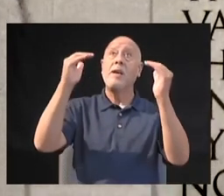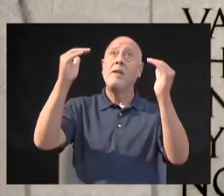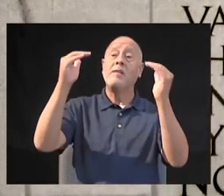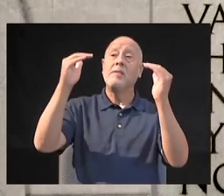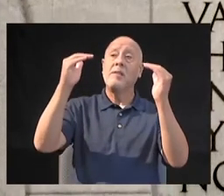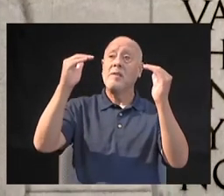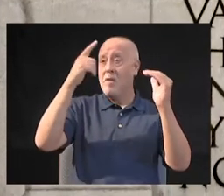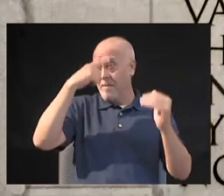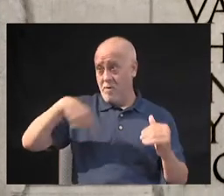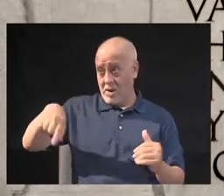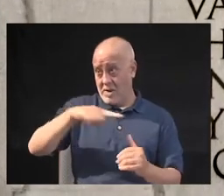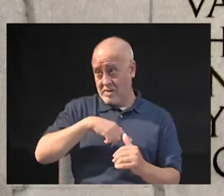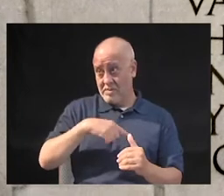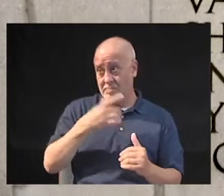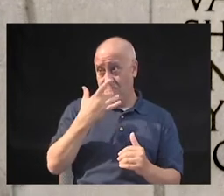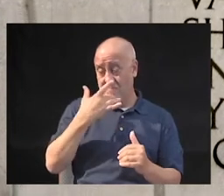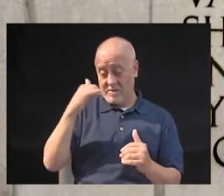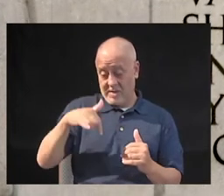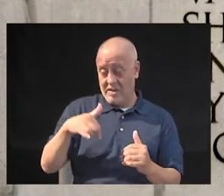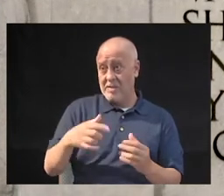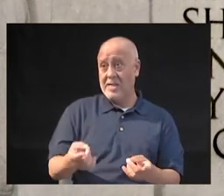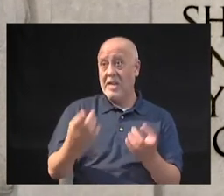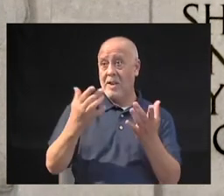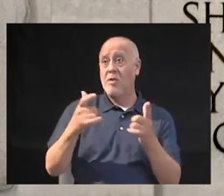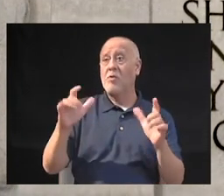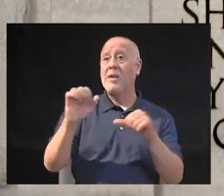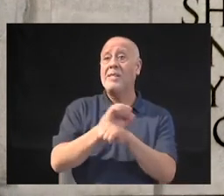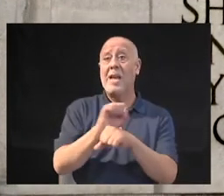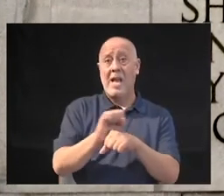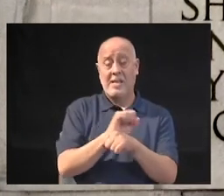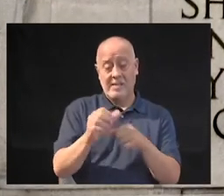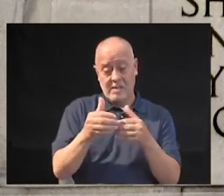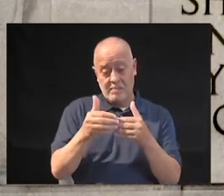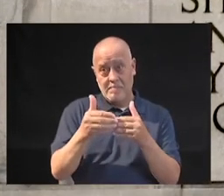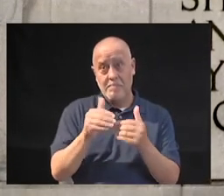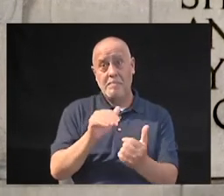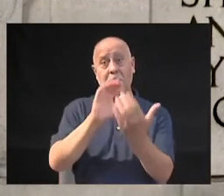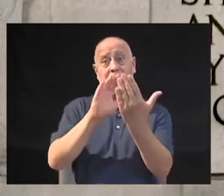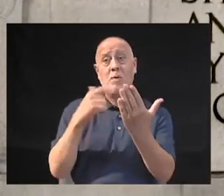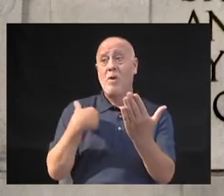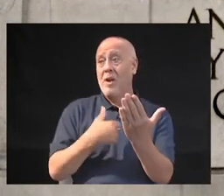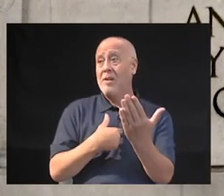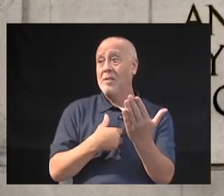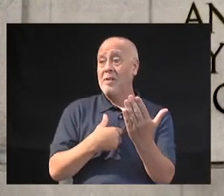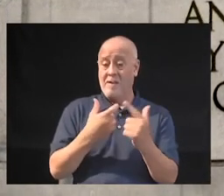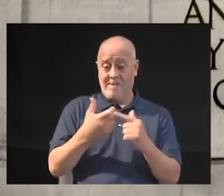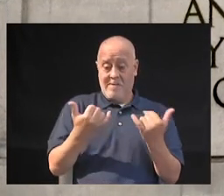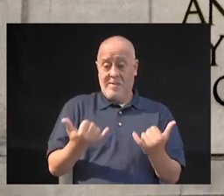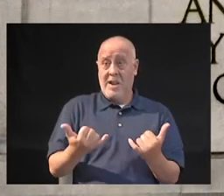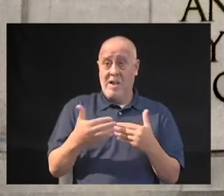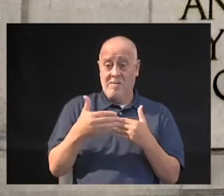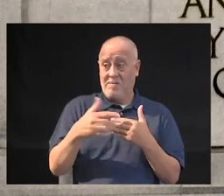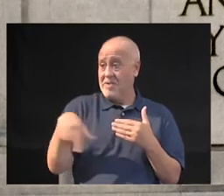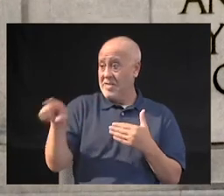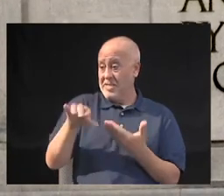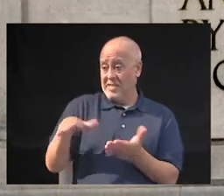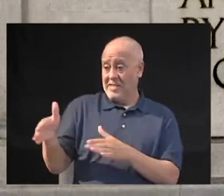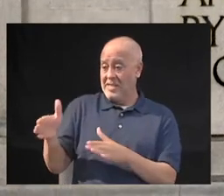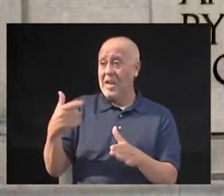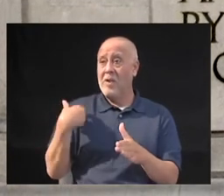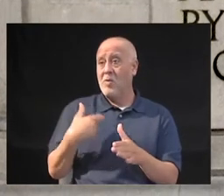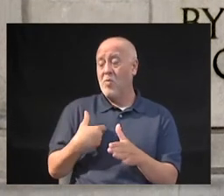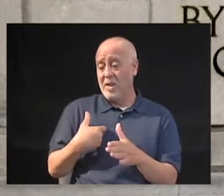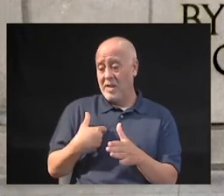is rather for us to be here dedicated to the great task remaining before us, that from these honored dead we take